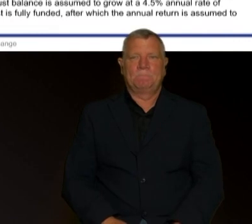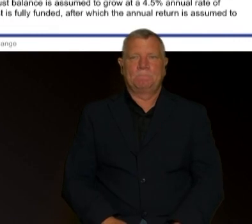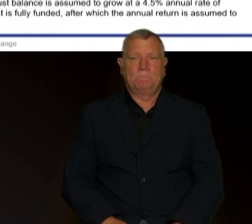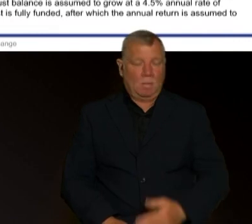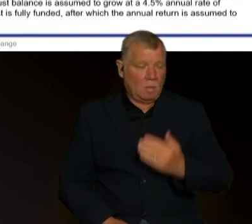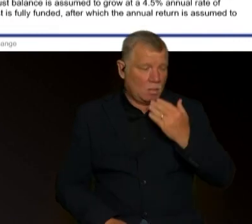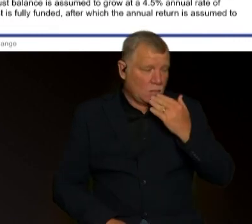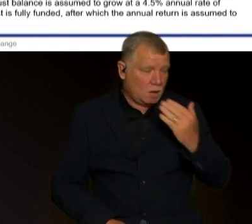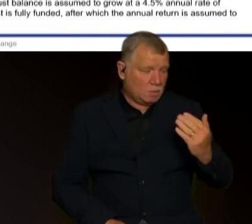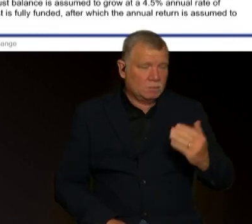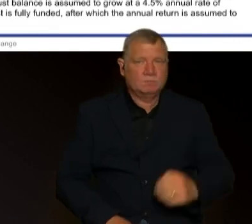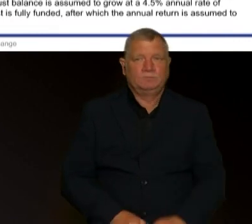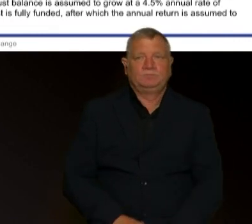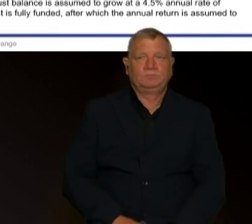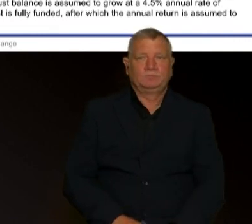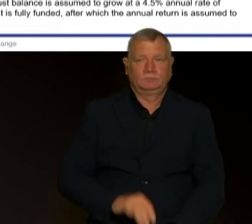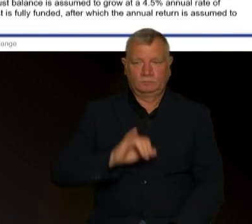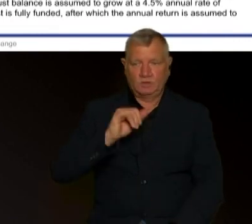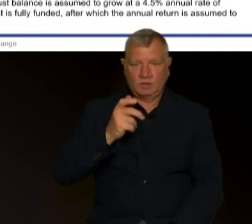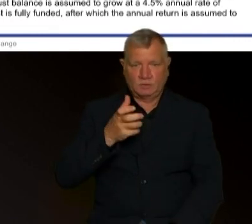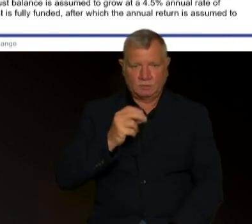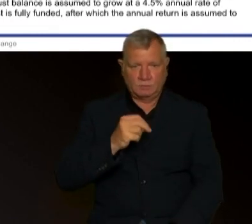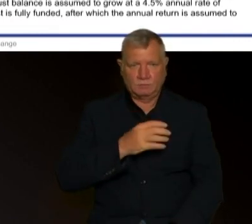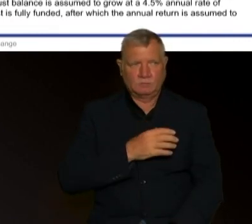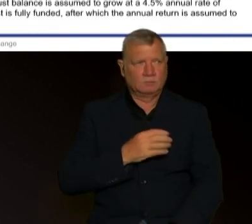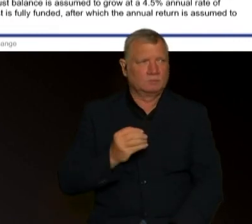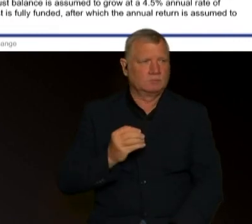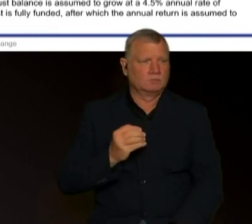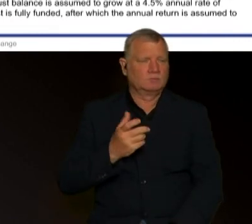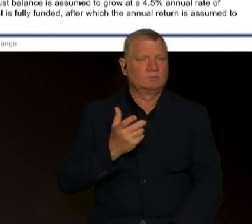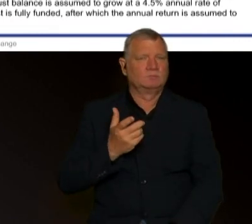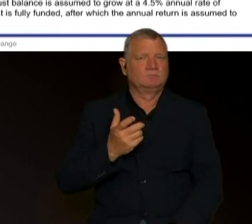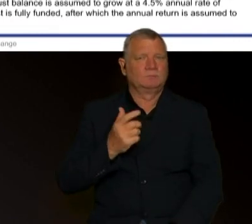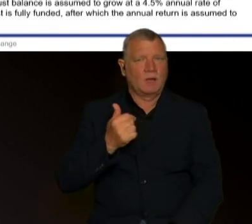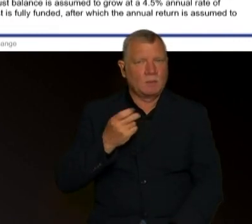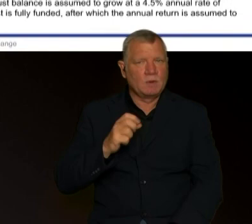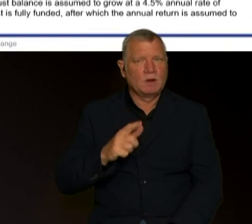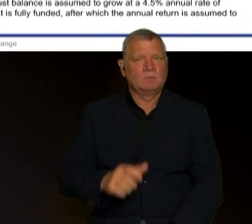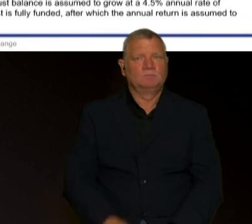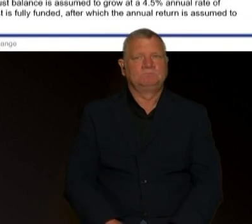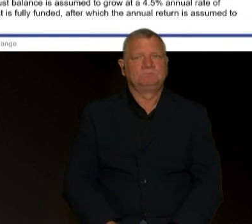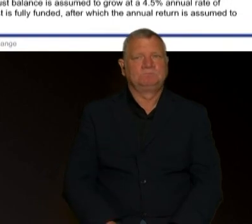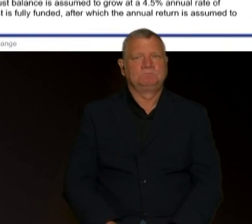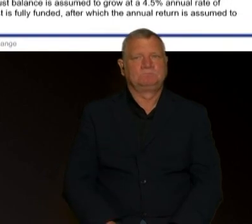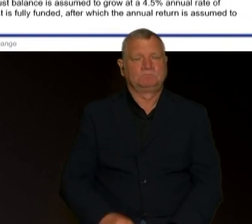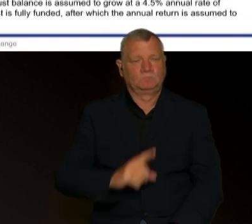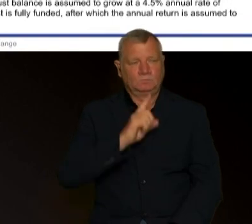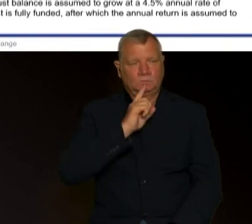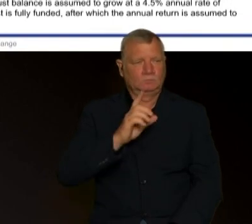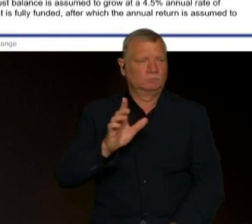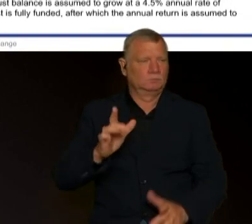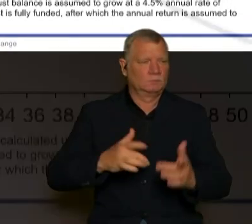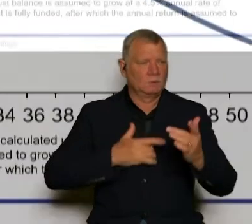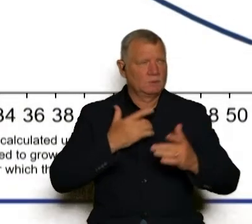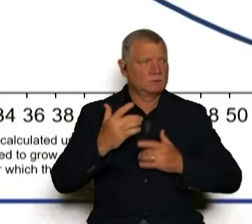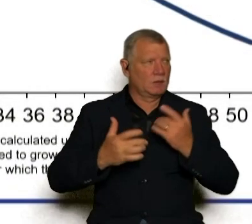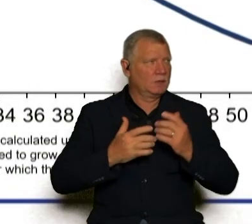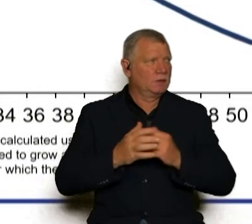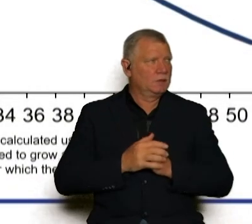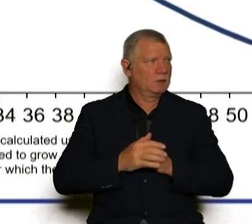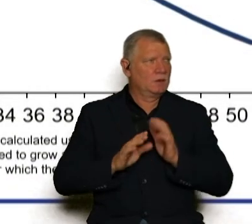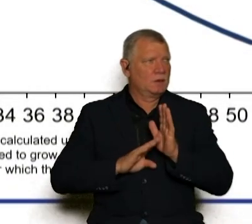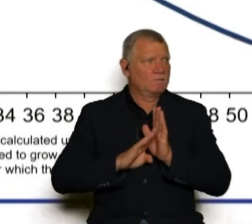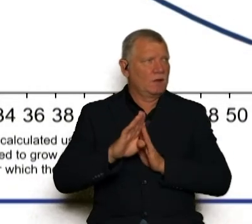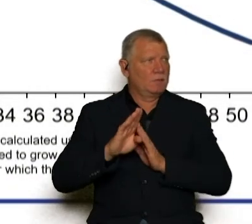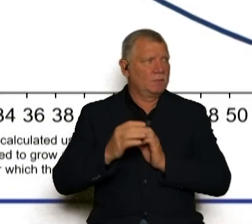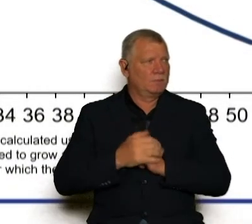much, Jason and Desiree and Gabriel. And it really is an exciting